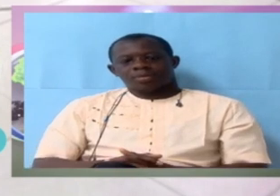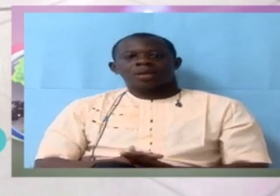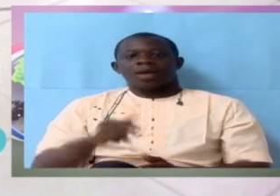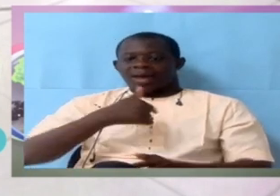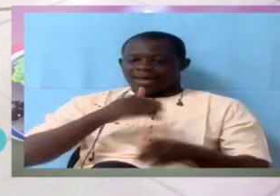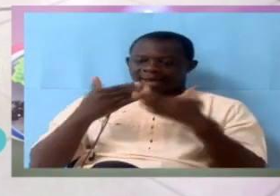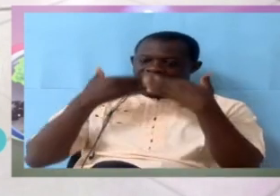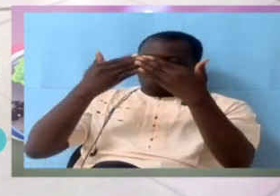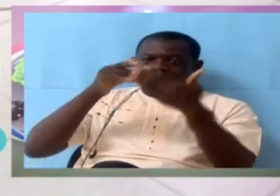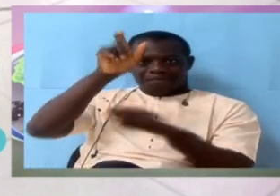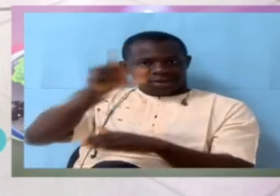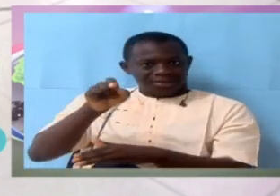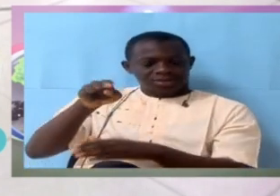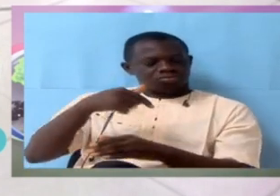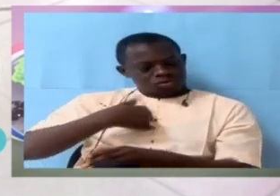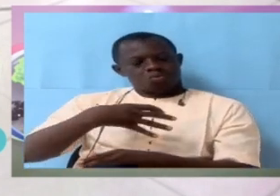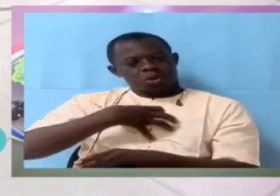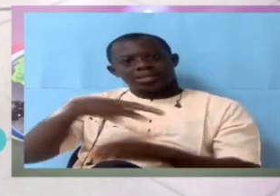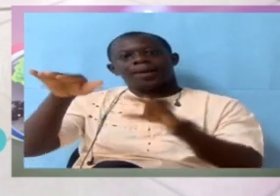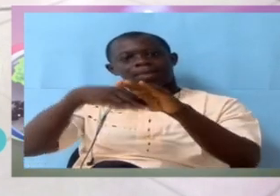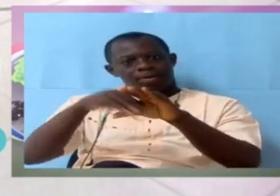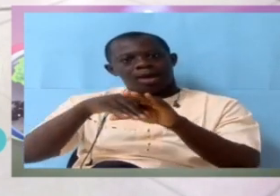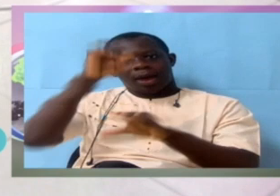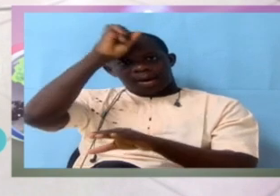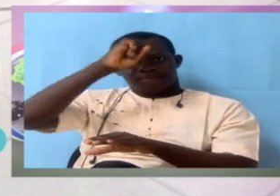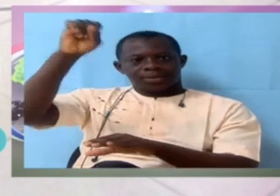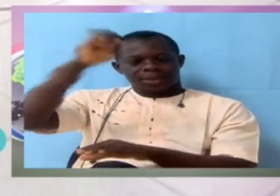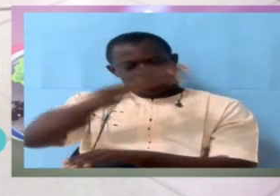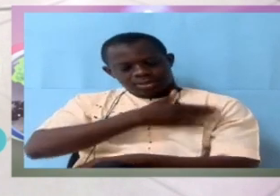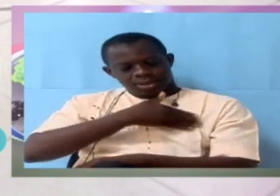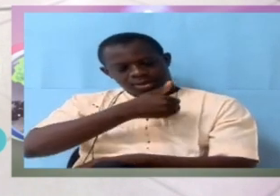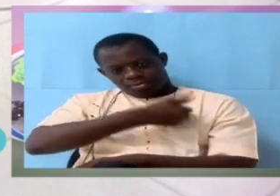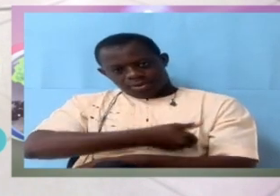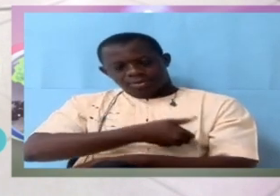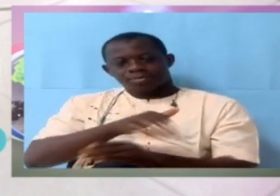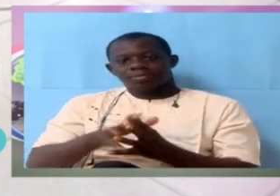I told him that I want to go and join the presidential treatment